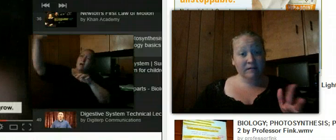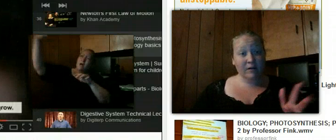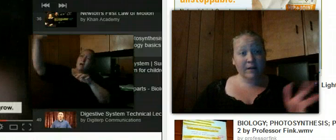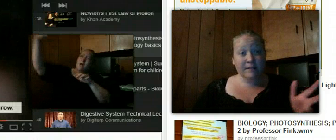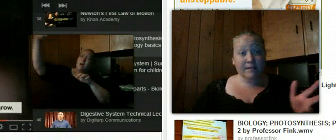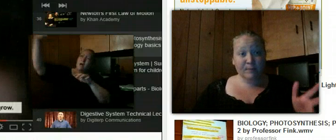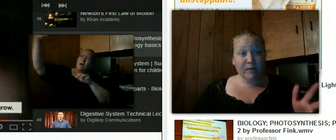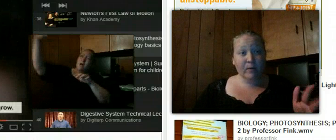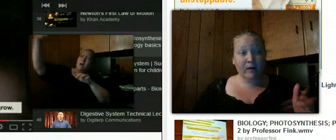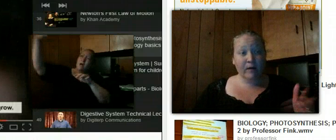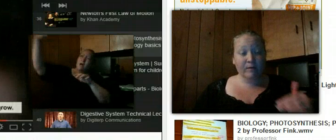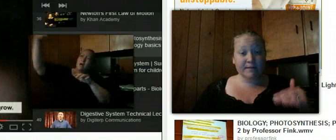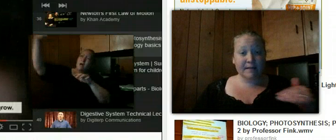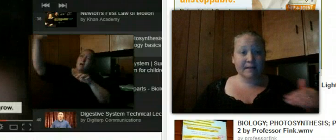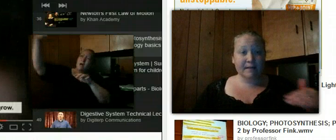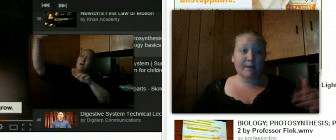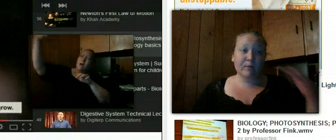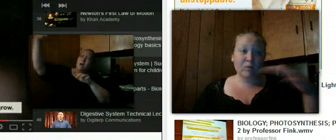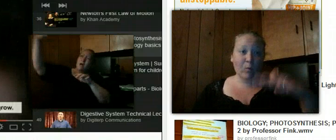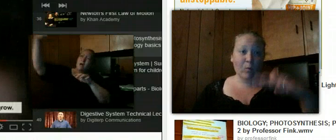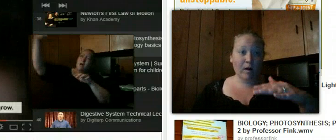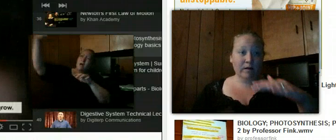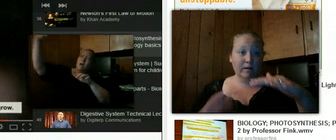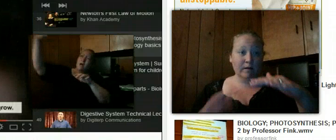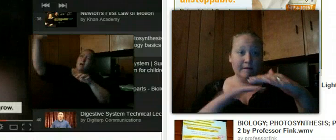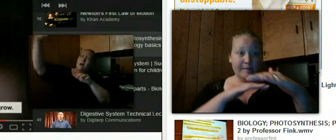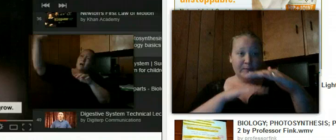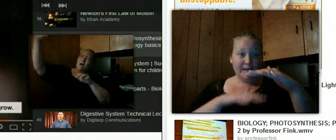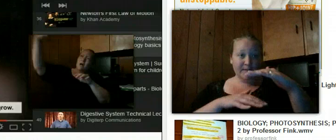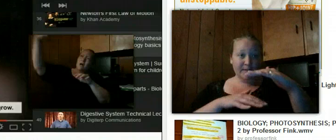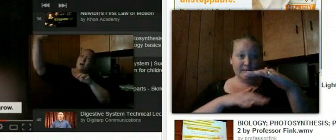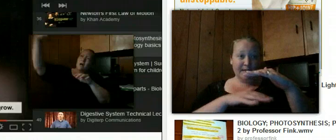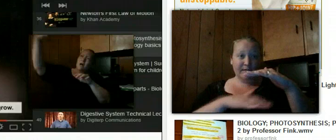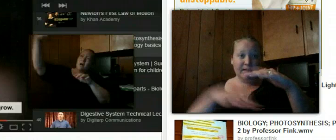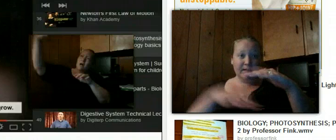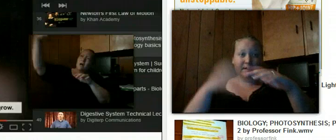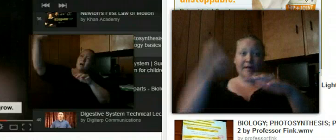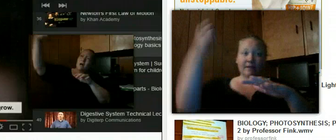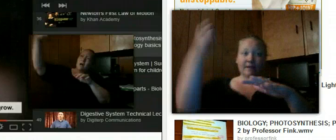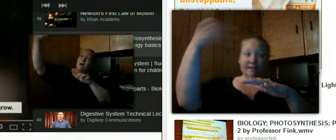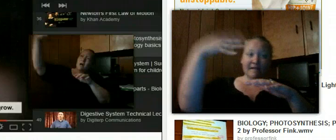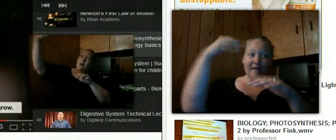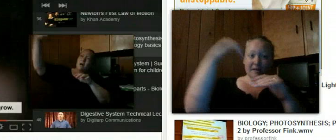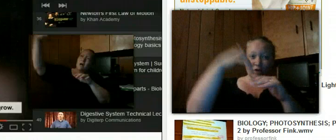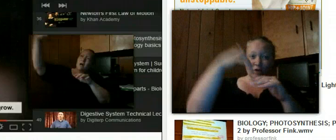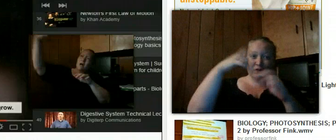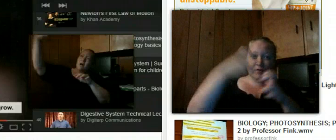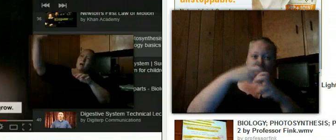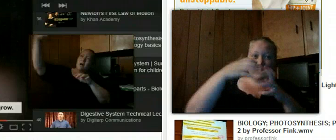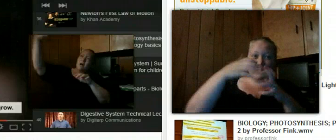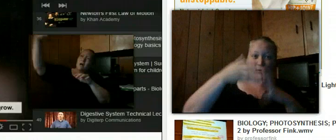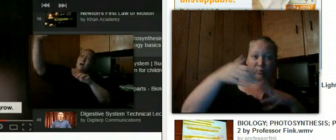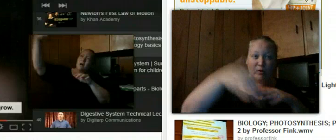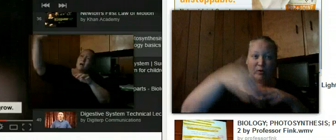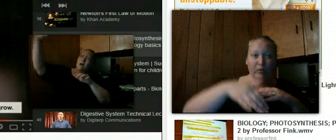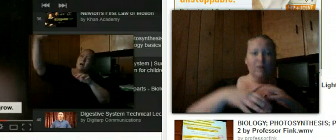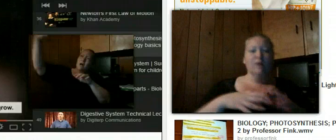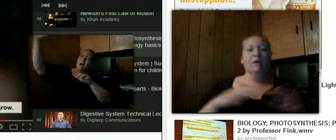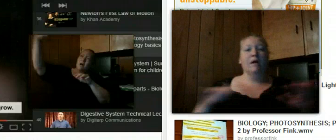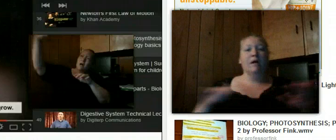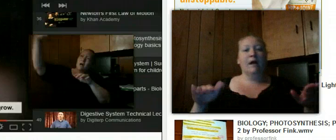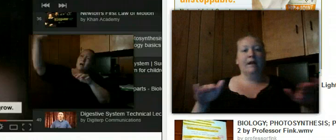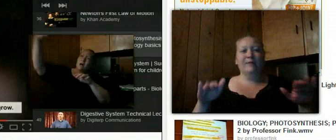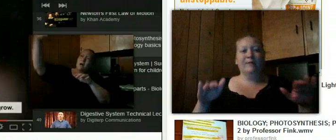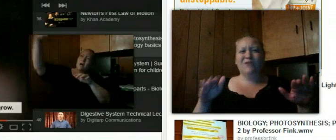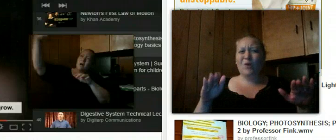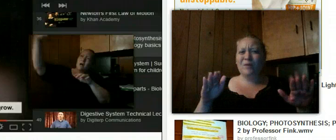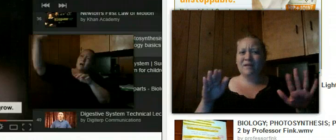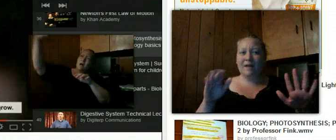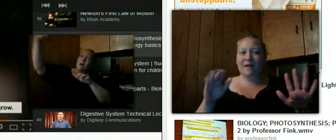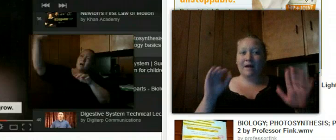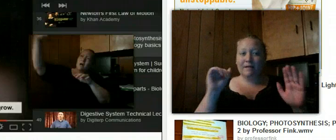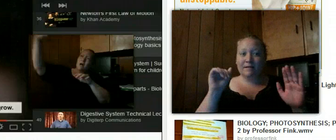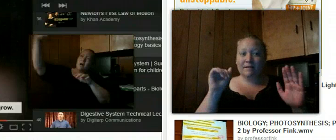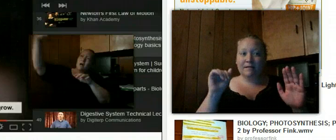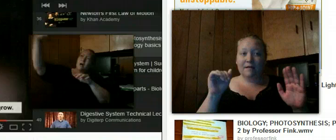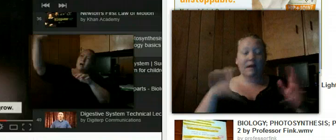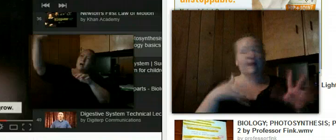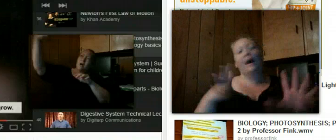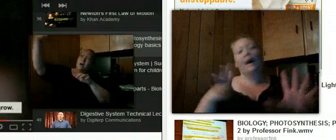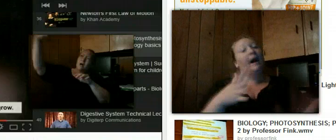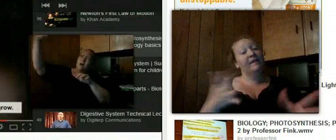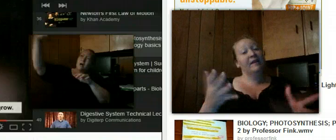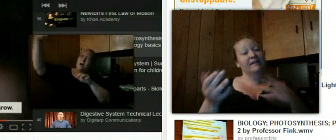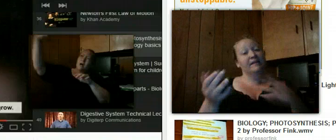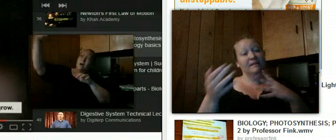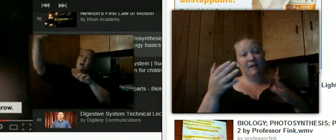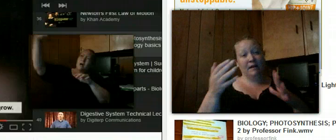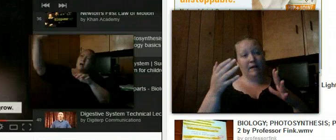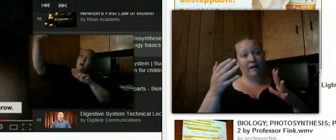here I thought I did pretty well with setting up with the water, and then the plants were down here, and how the sunlight, it's hard for it to go through. And I was hoping that,